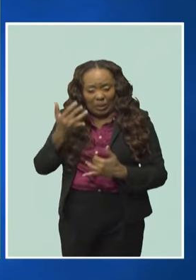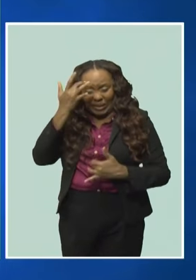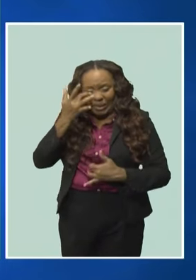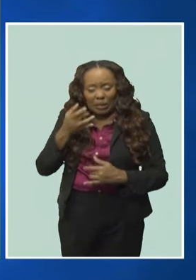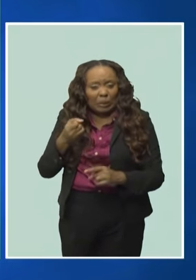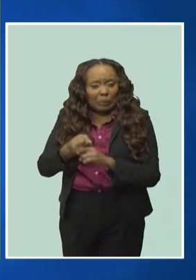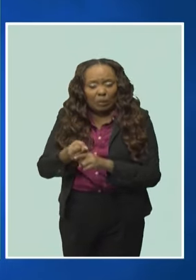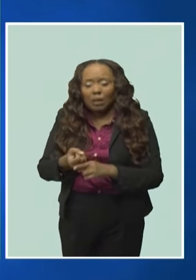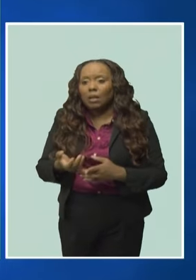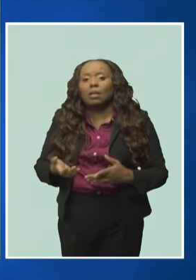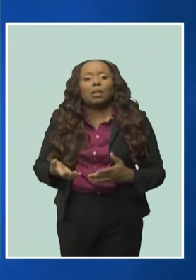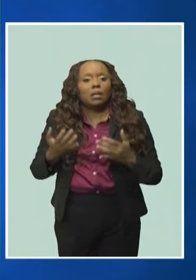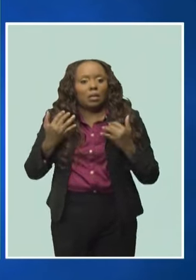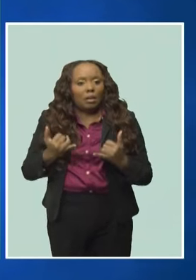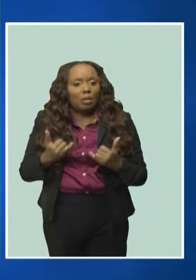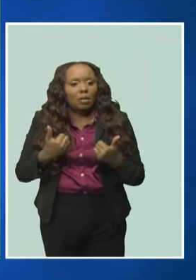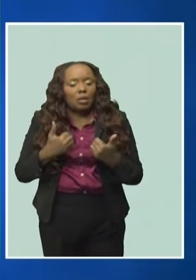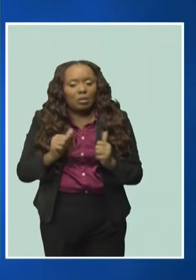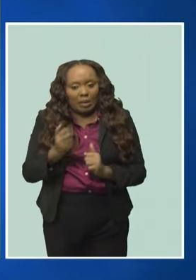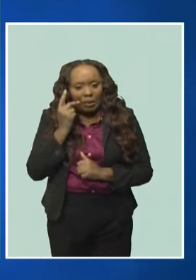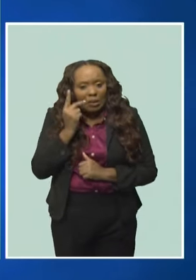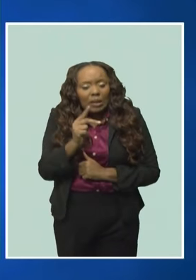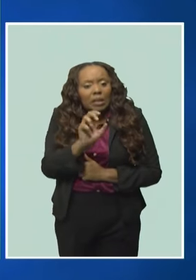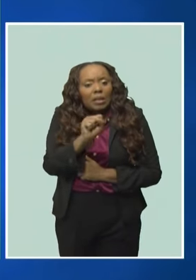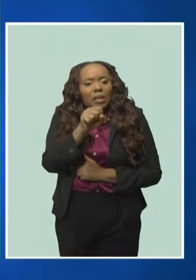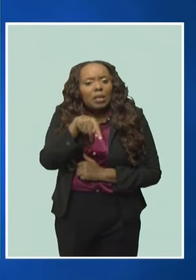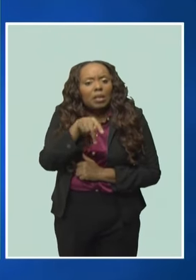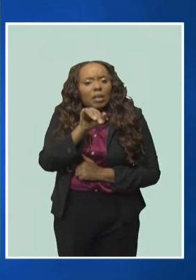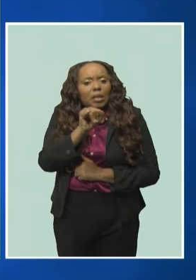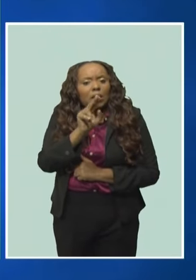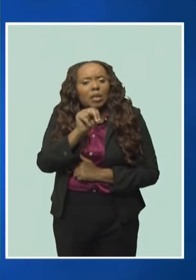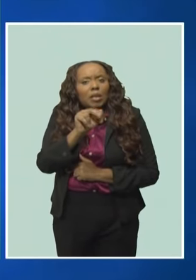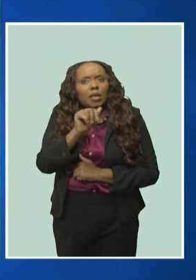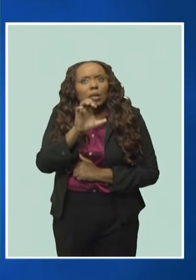genes from the spinach plant to go into the